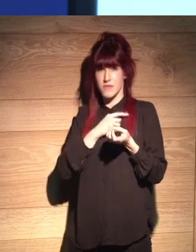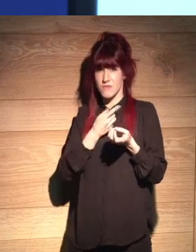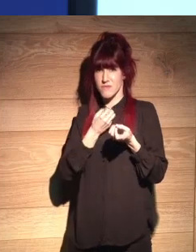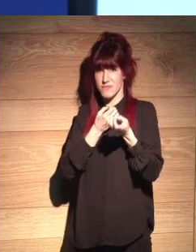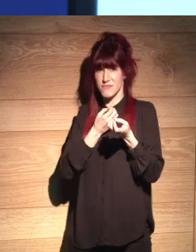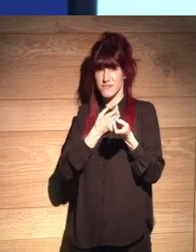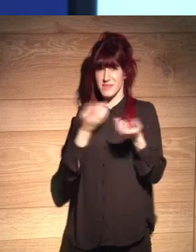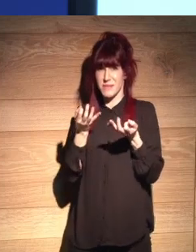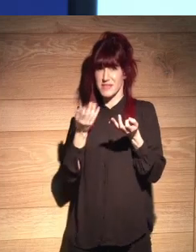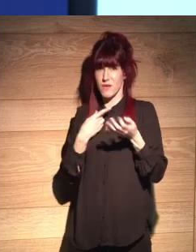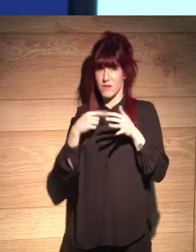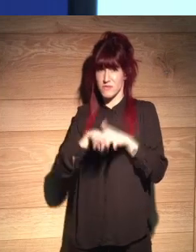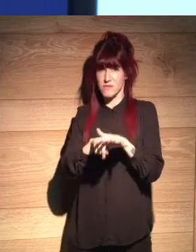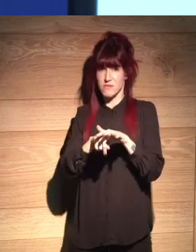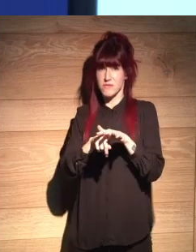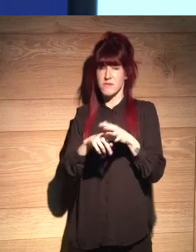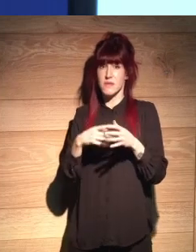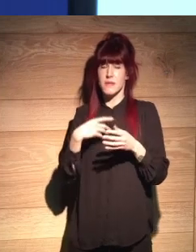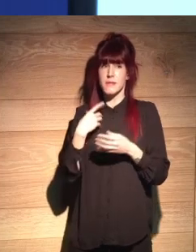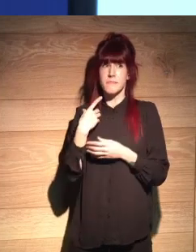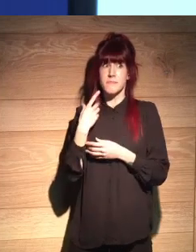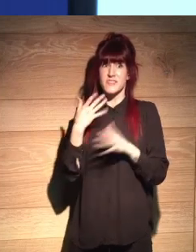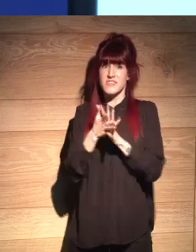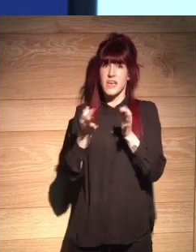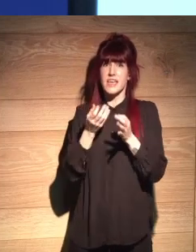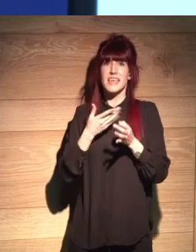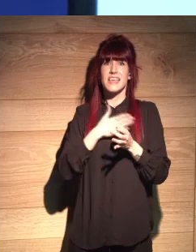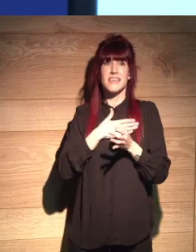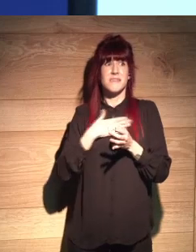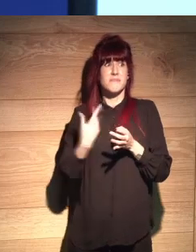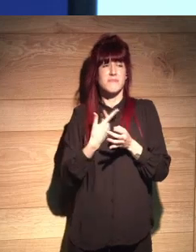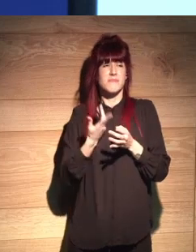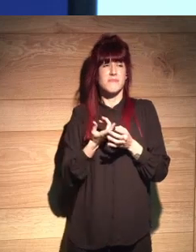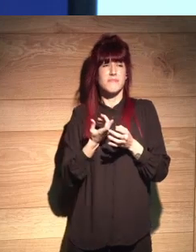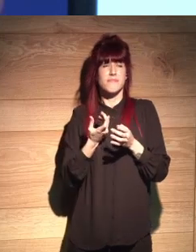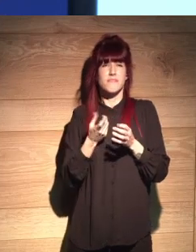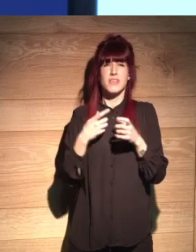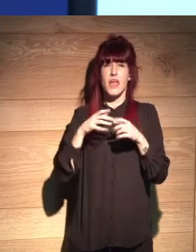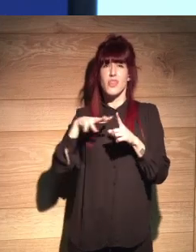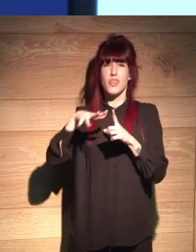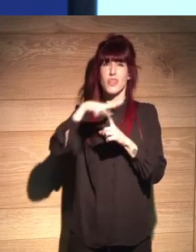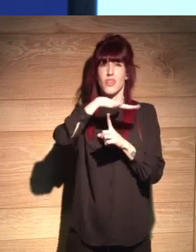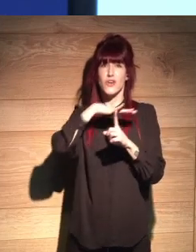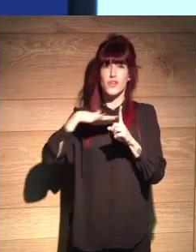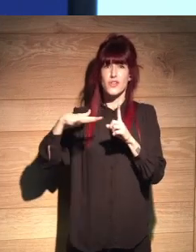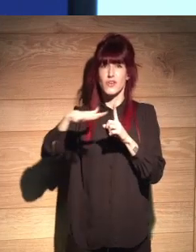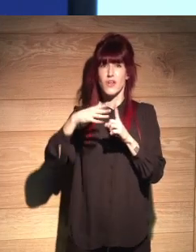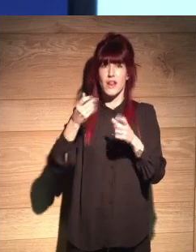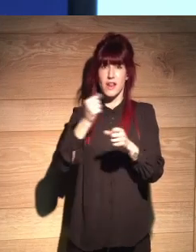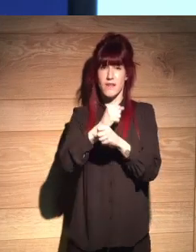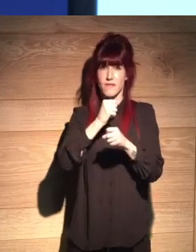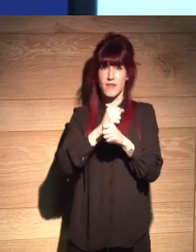to create an inclusive work environment, and that is not an easy thing. We need to change the